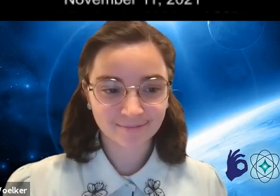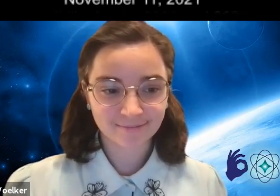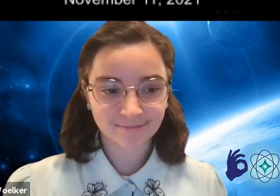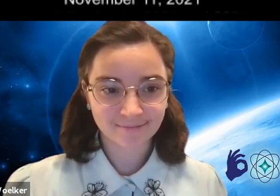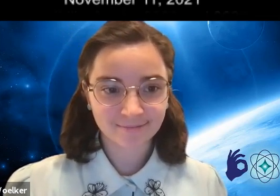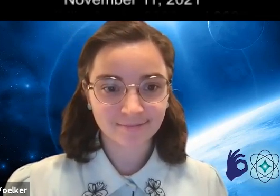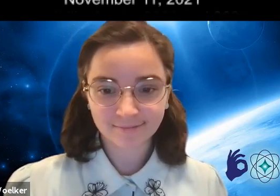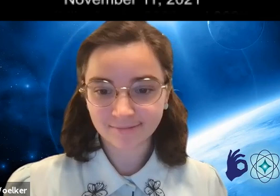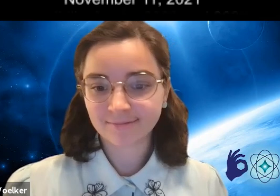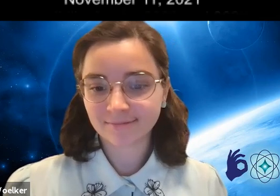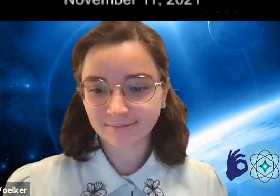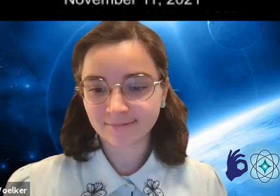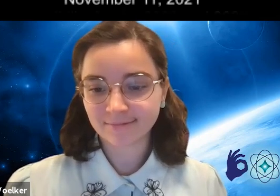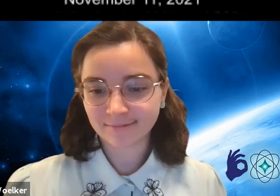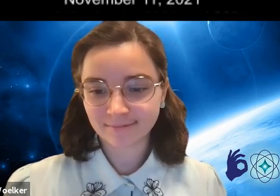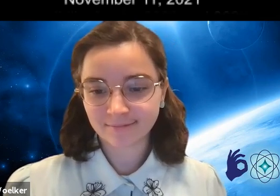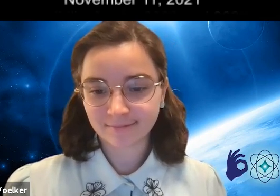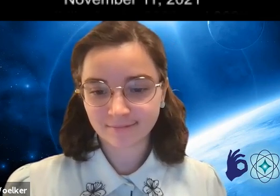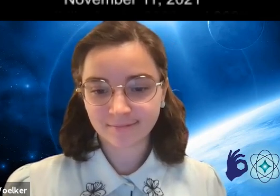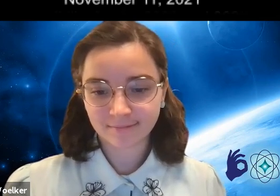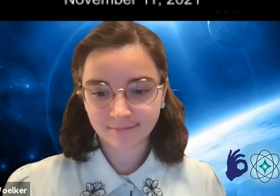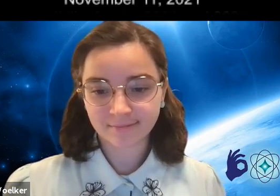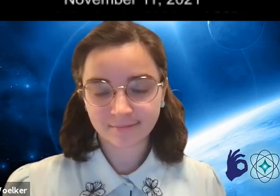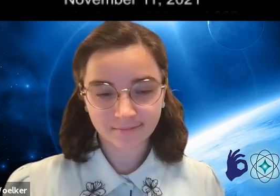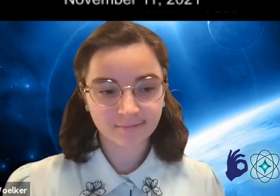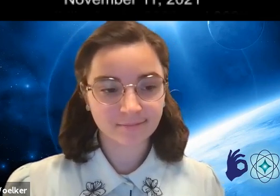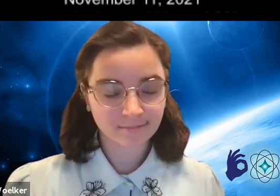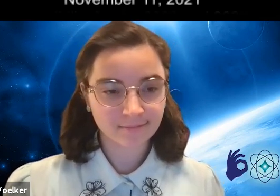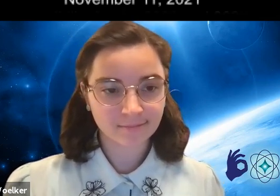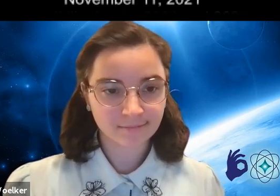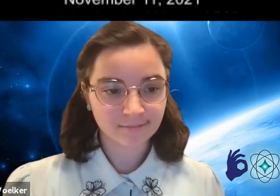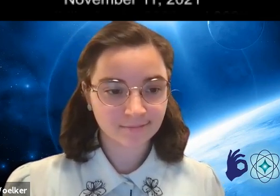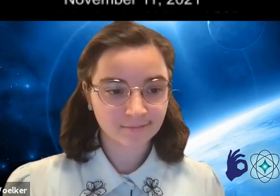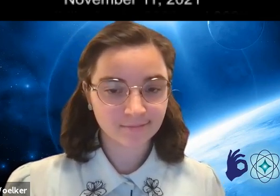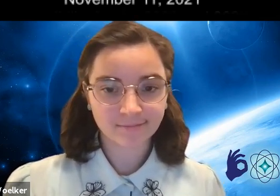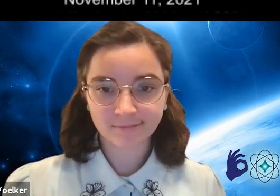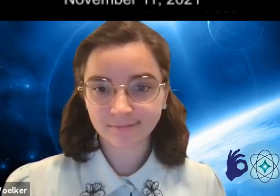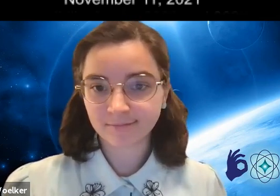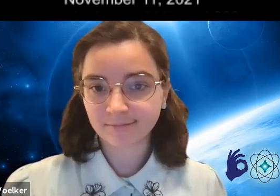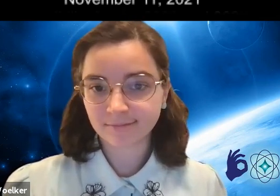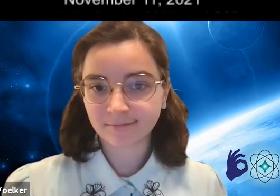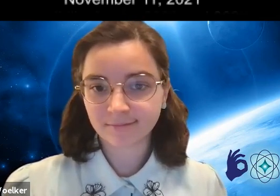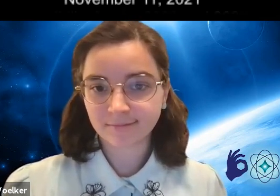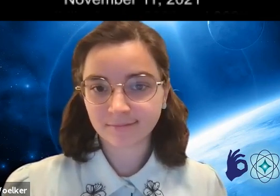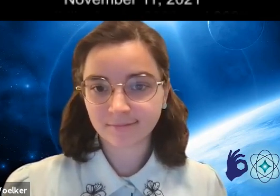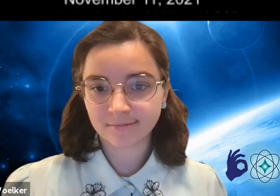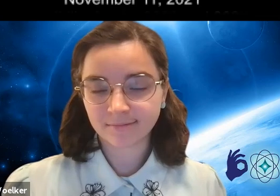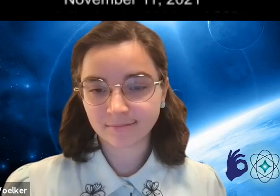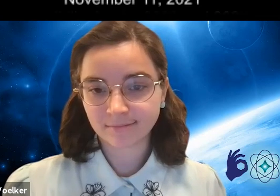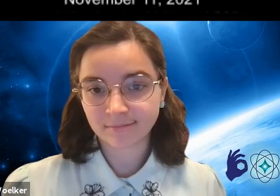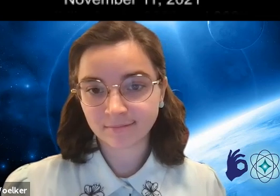of time left, but I'm not a big believer in smart canes. The cane is